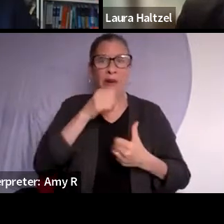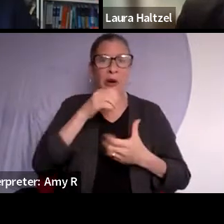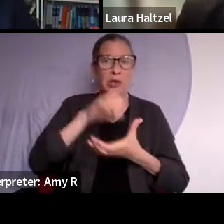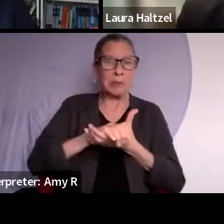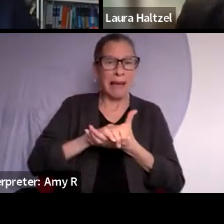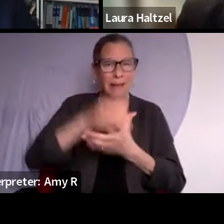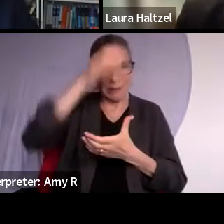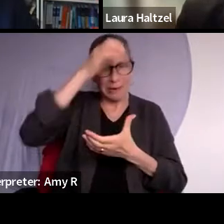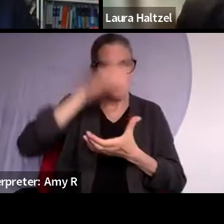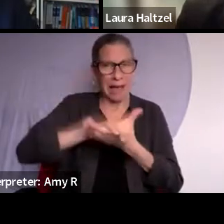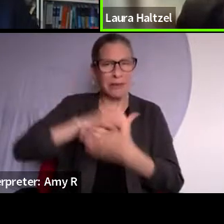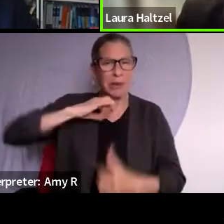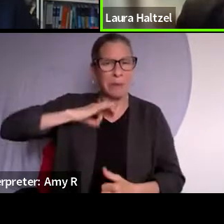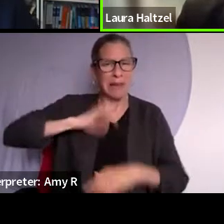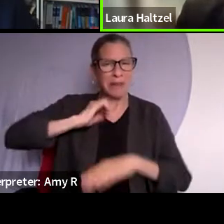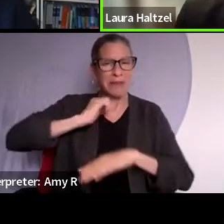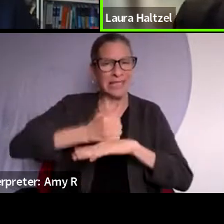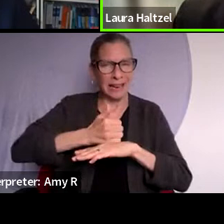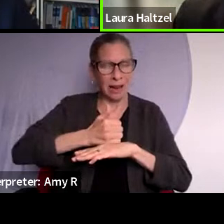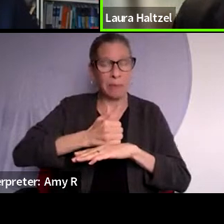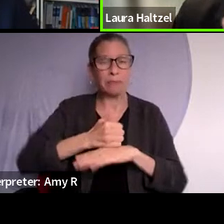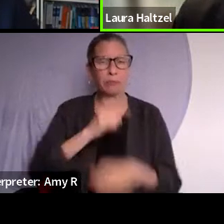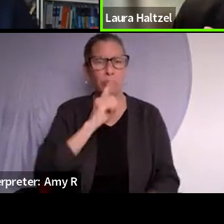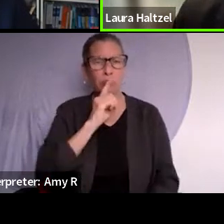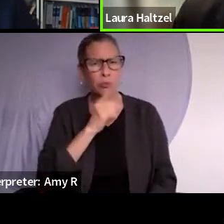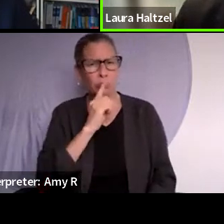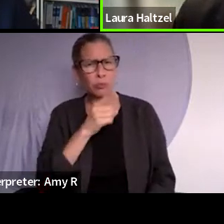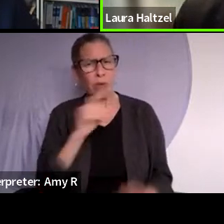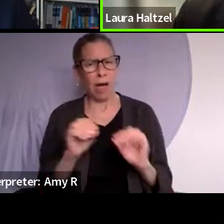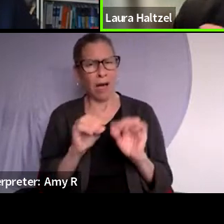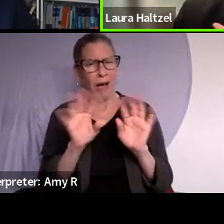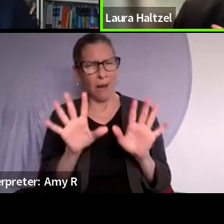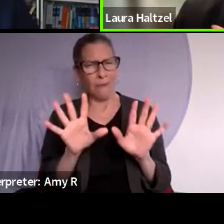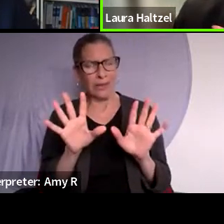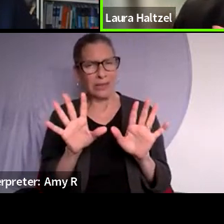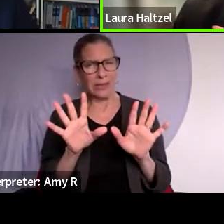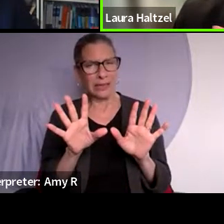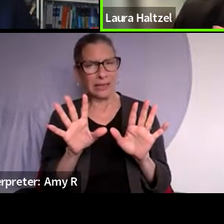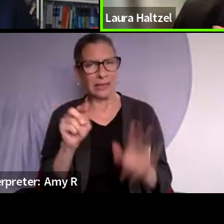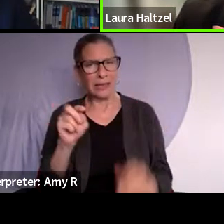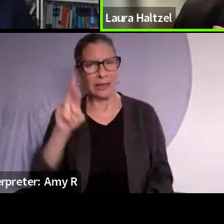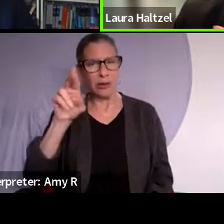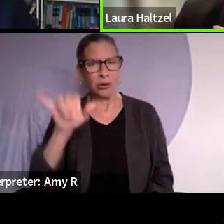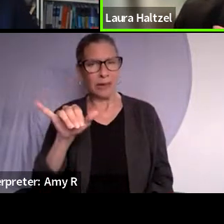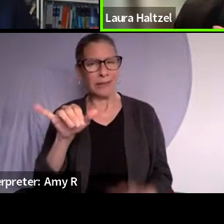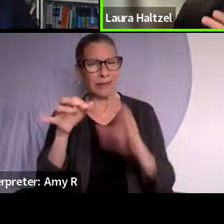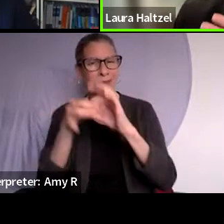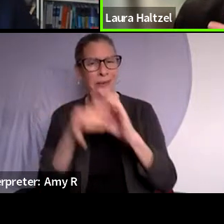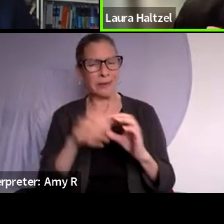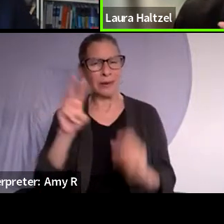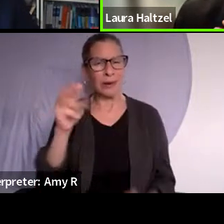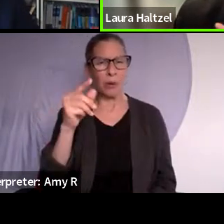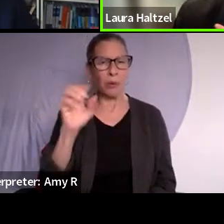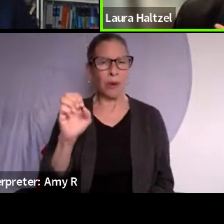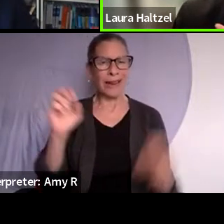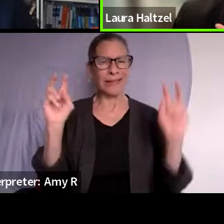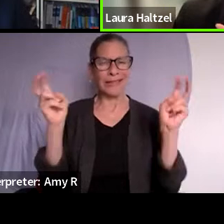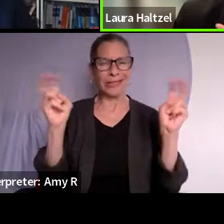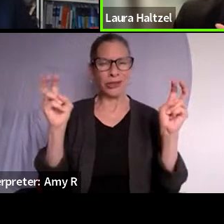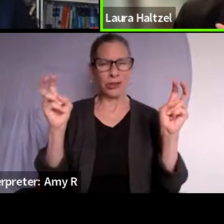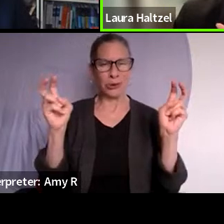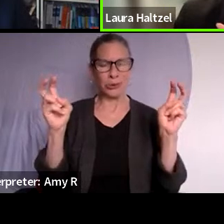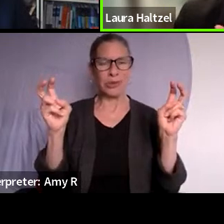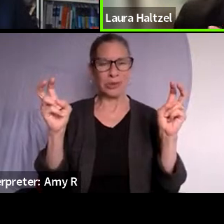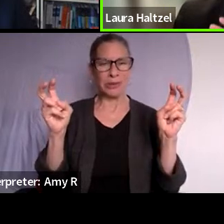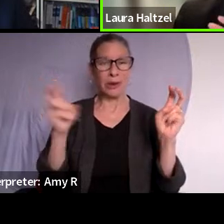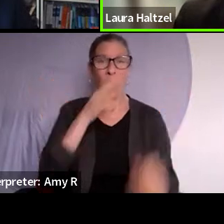up. Sure. So obviously, you know, Tracy has already referred to wage issues, and we know